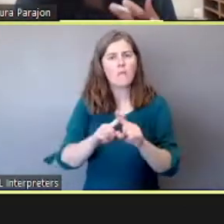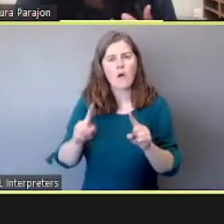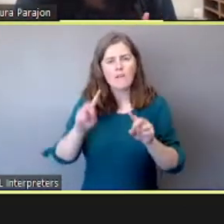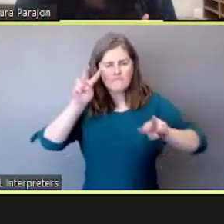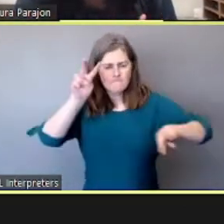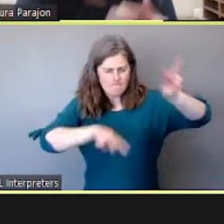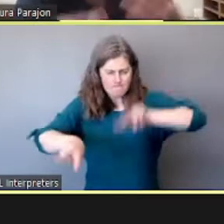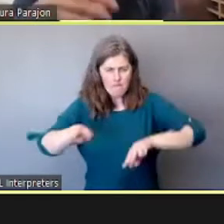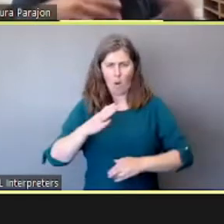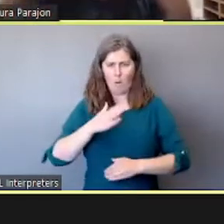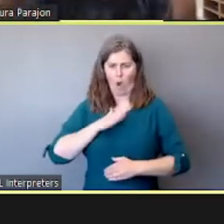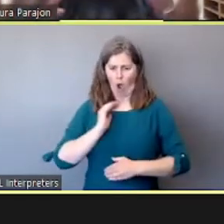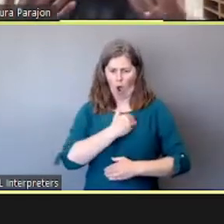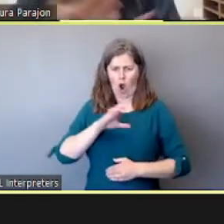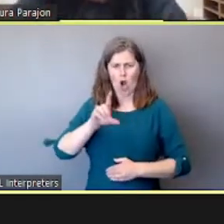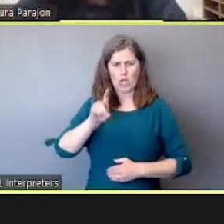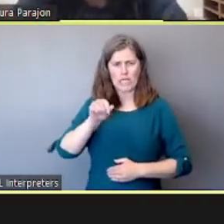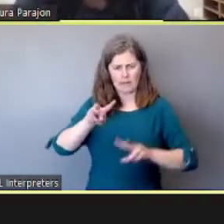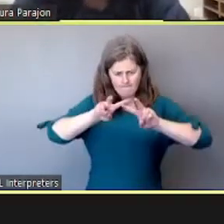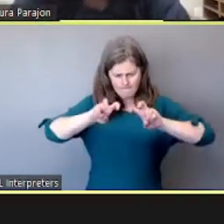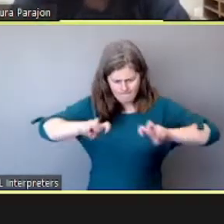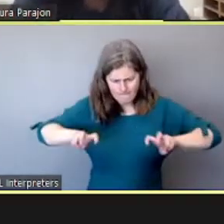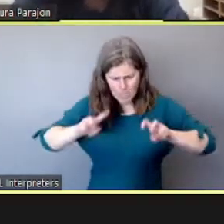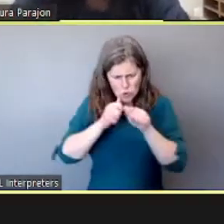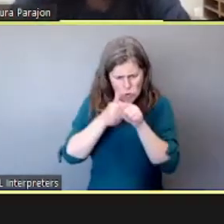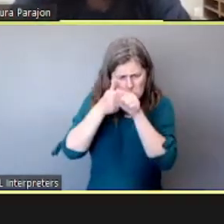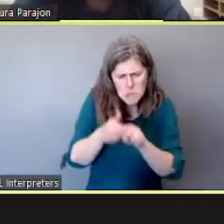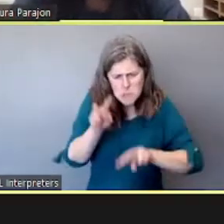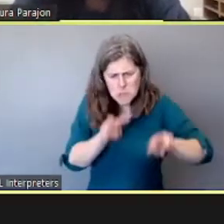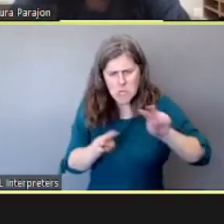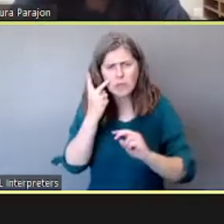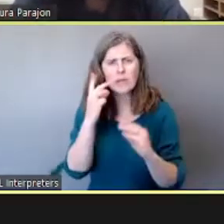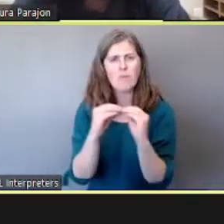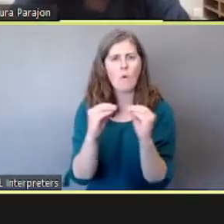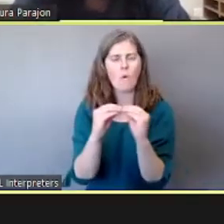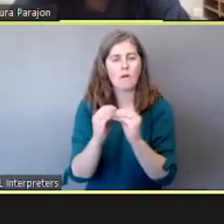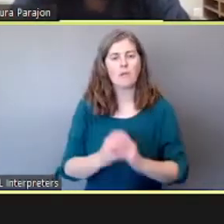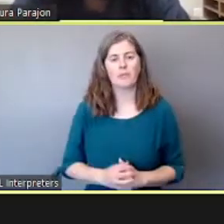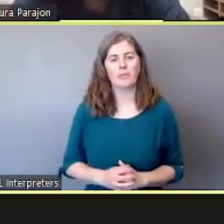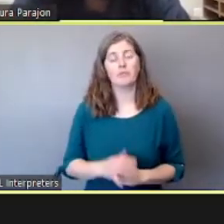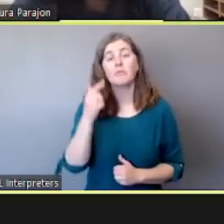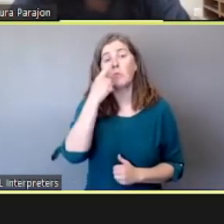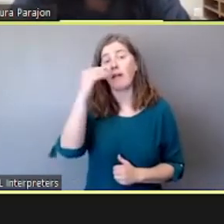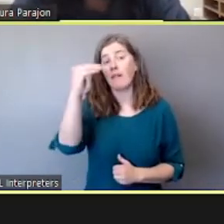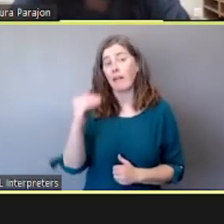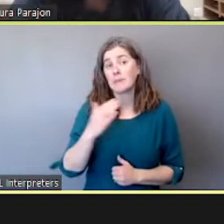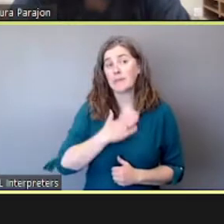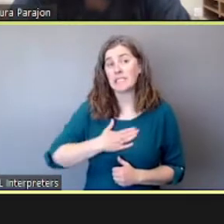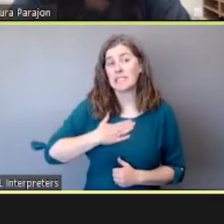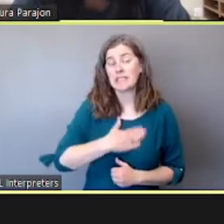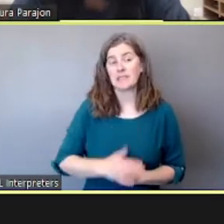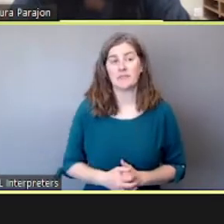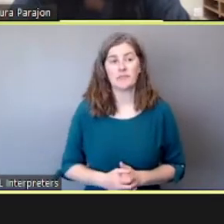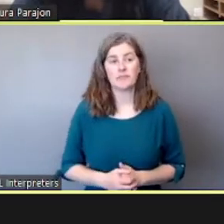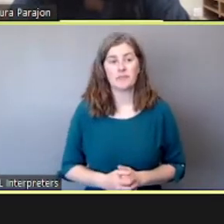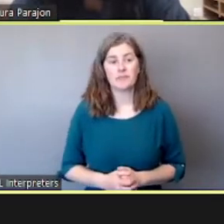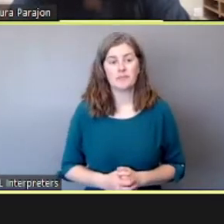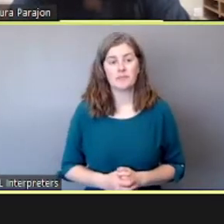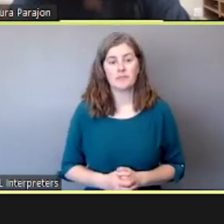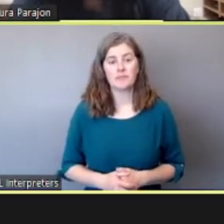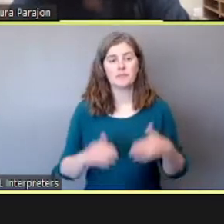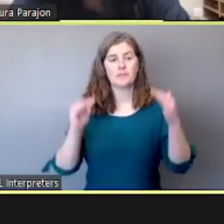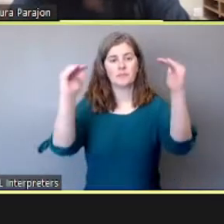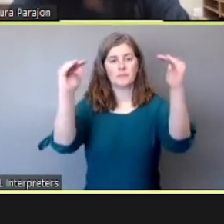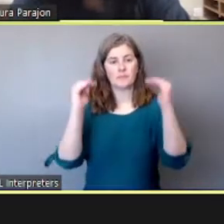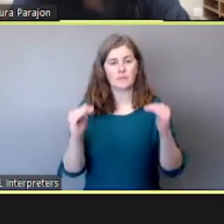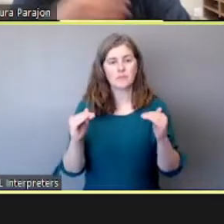our own data that we've been tracking this whole time. So if you can go to the next slide. Here you see